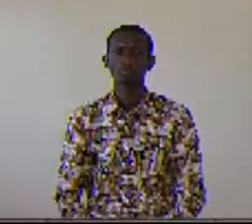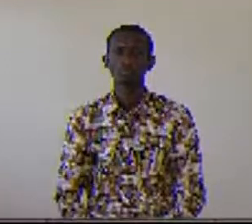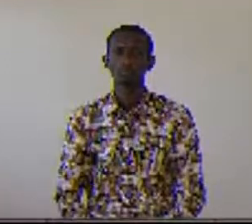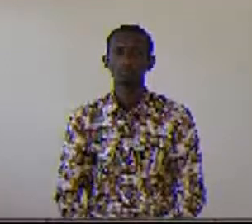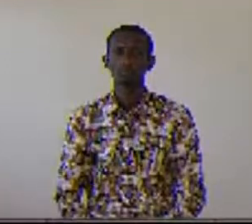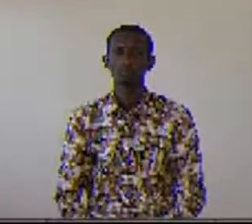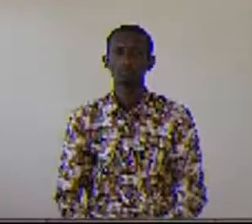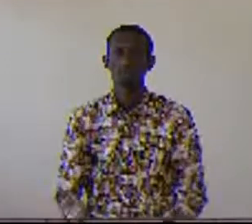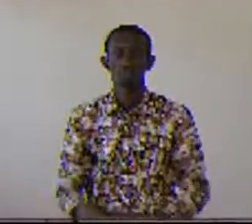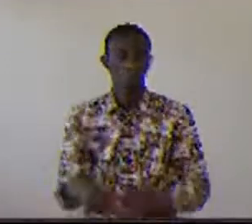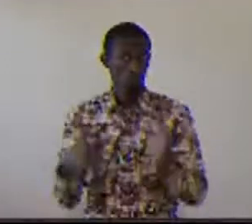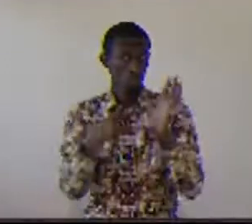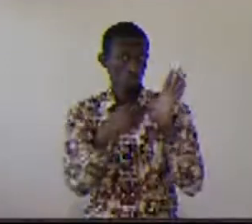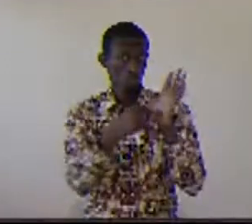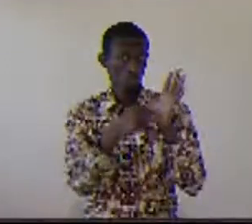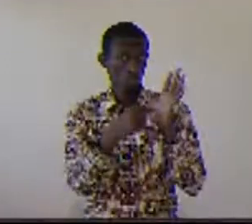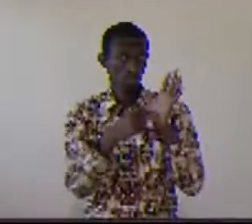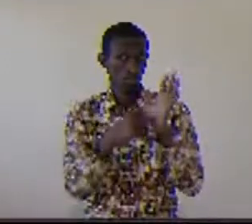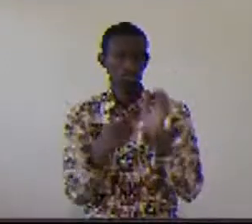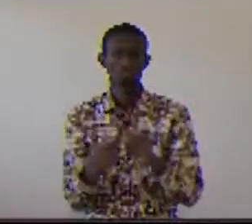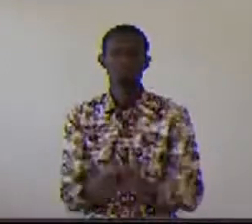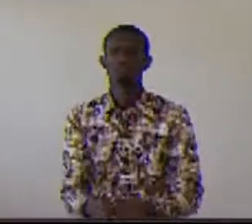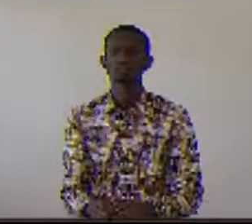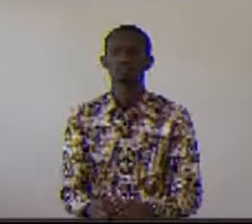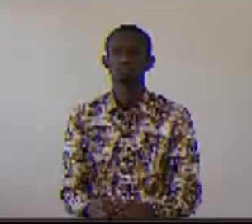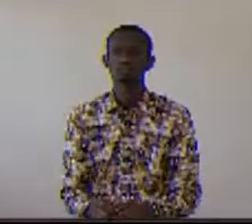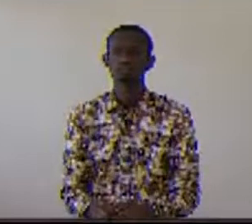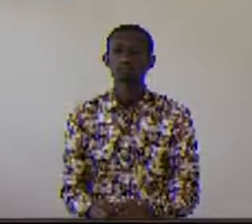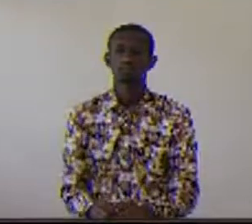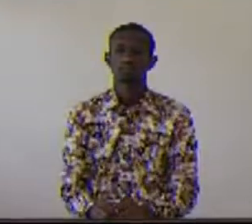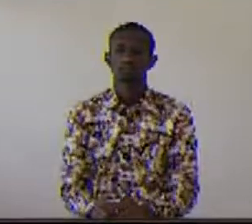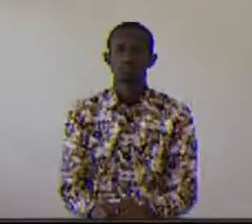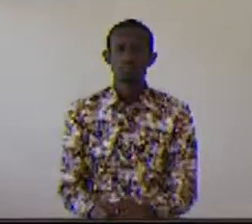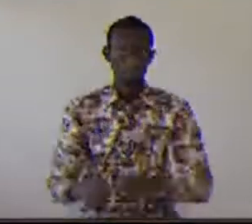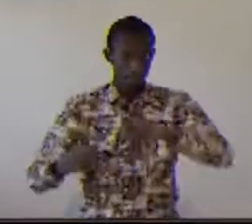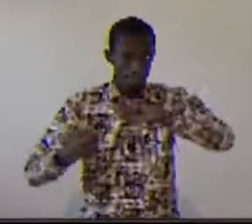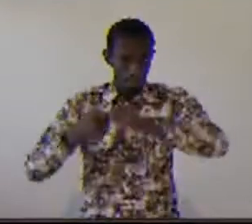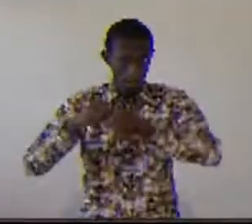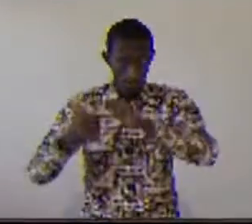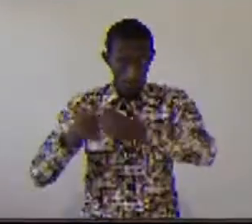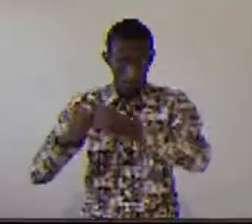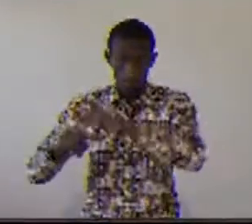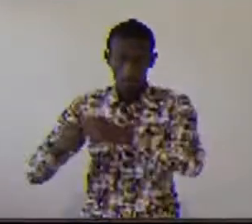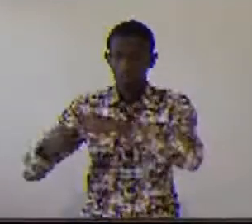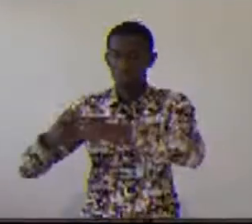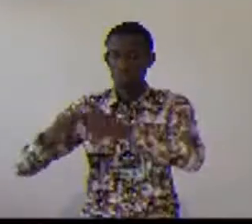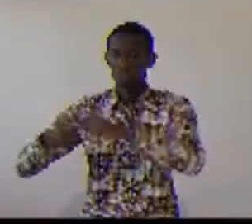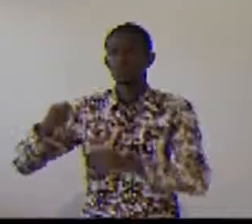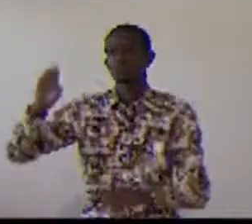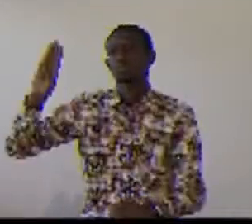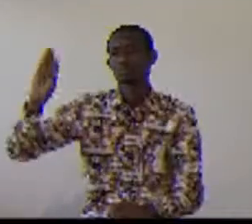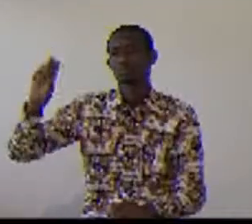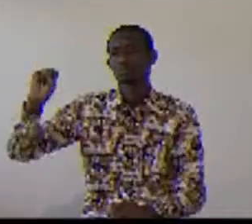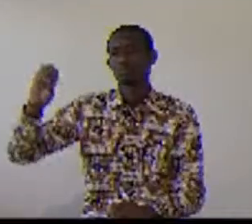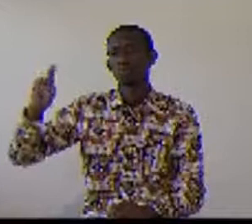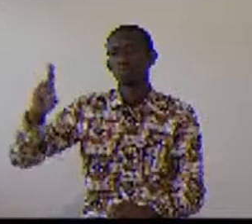some examples. As the metallic bond becomes weaker, then the melting point